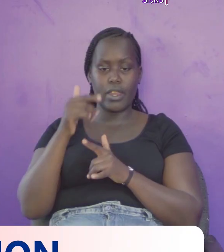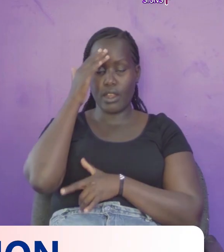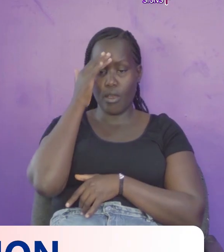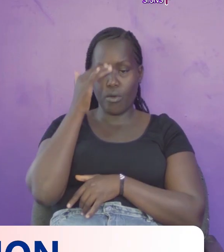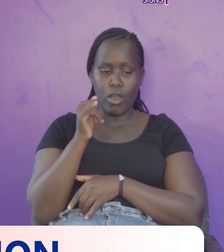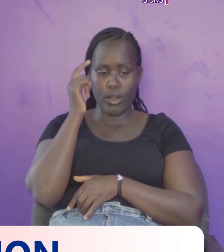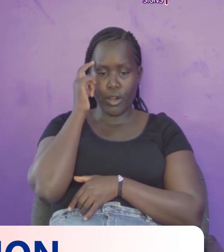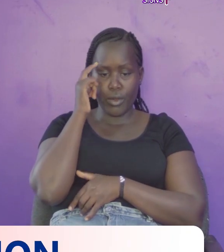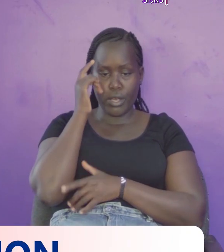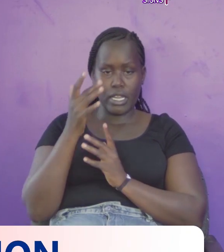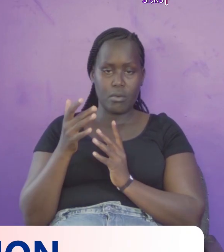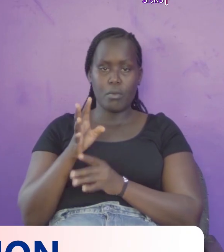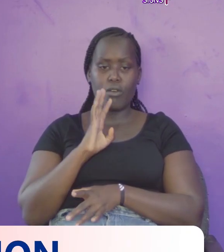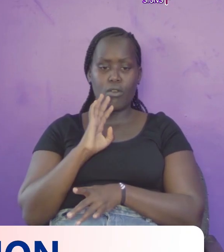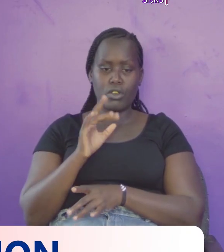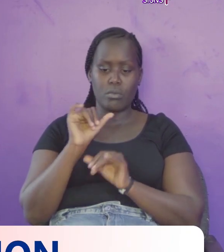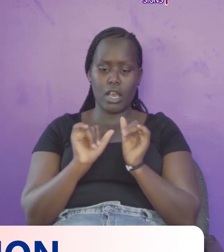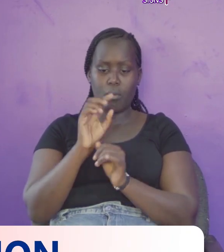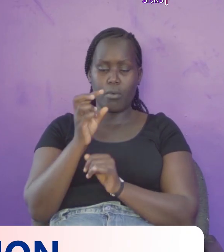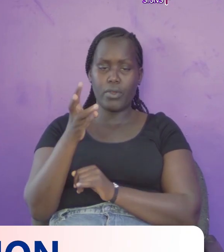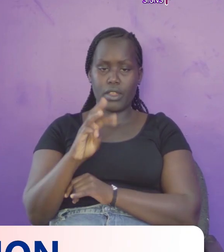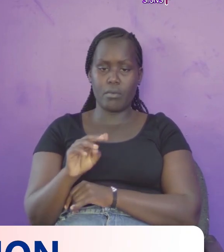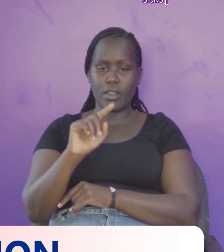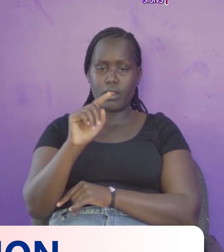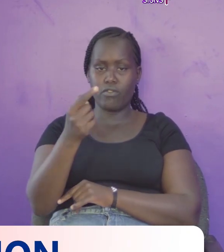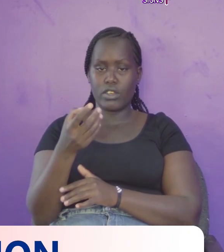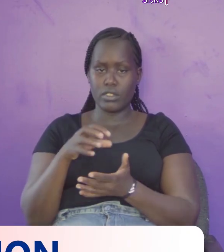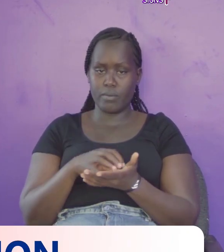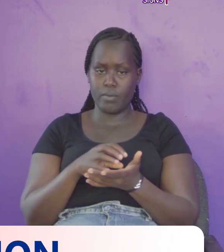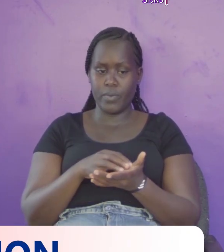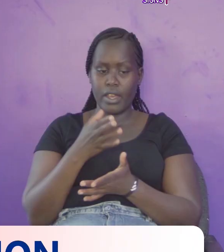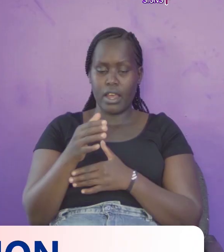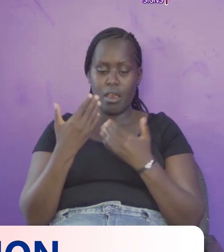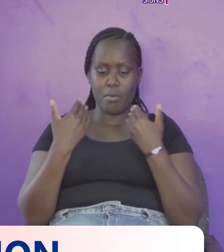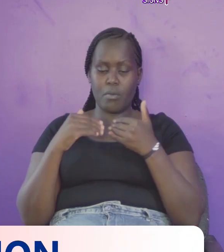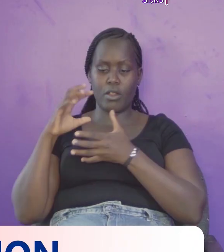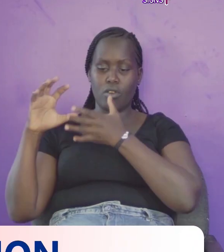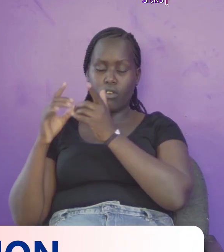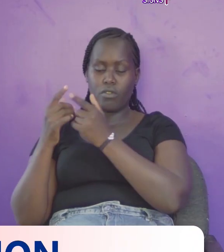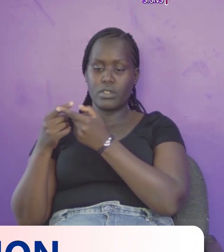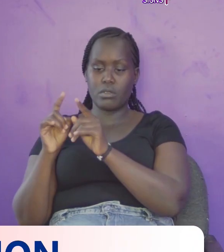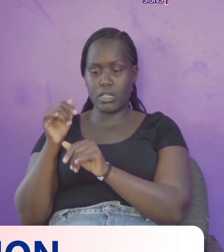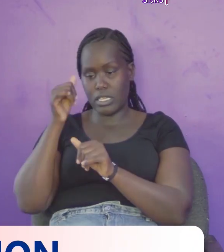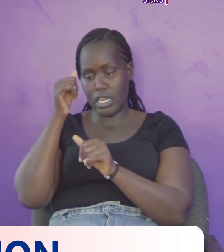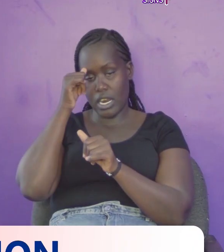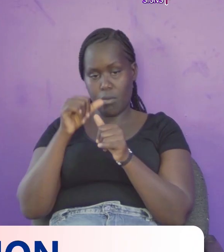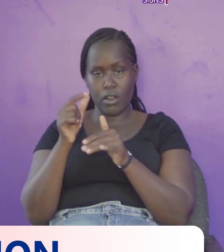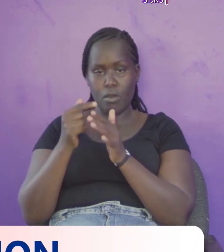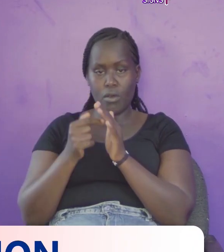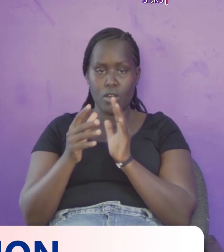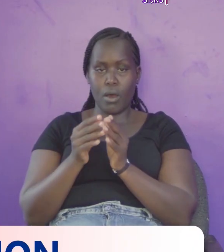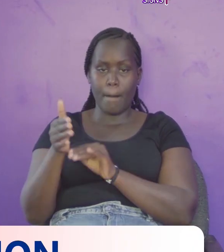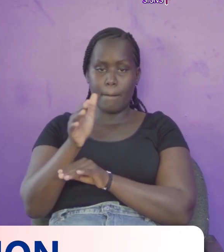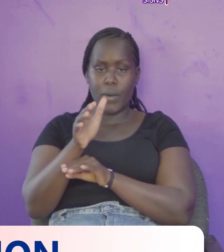do you think that you're supposed to even talk about them in the first case? Hapo nimechanganyika kabisa. But anyway, let me remind them to go back to the